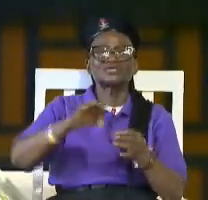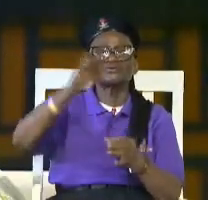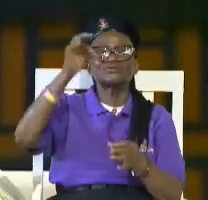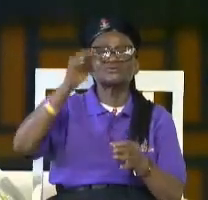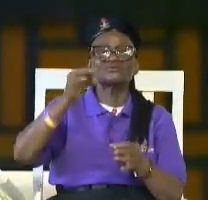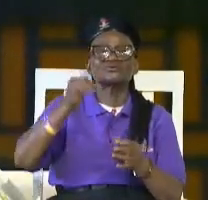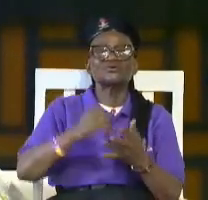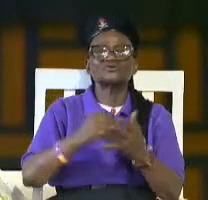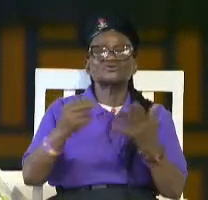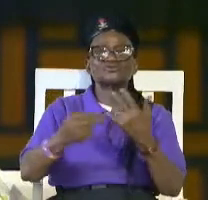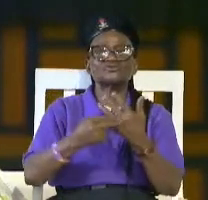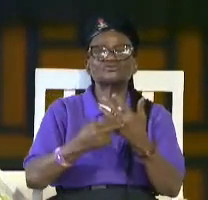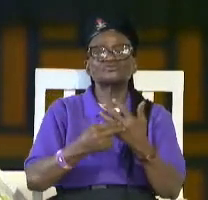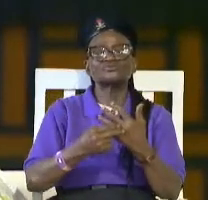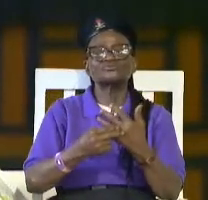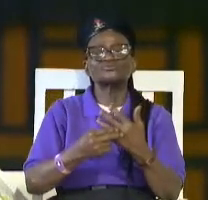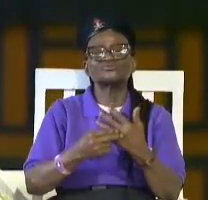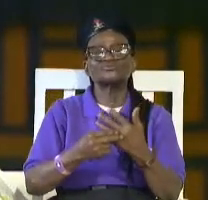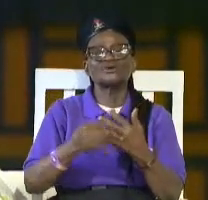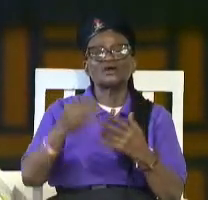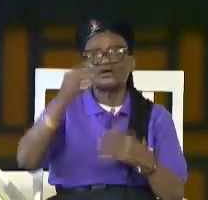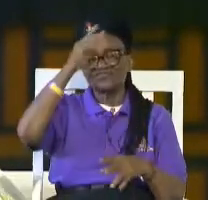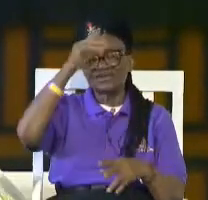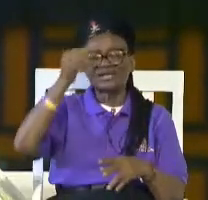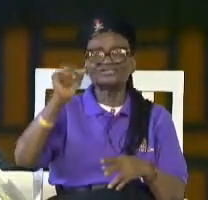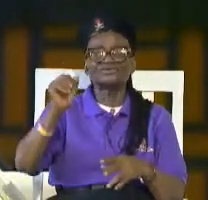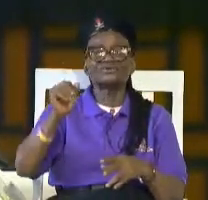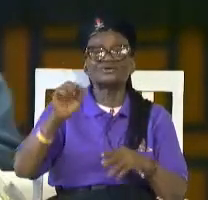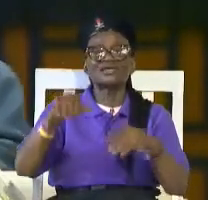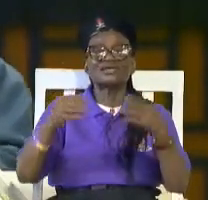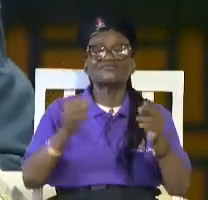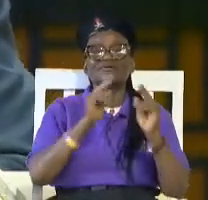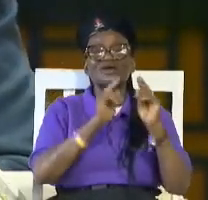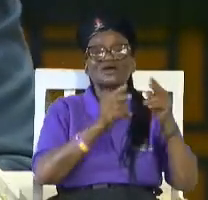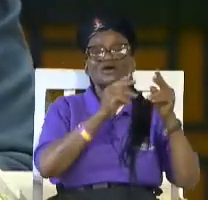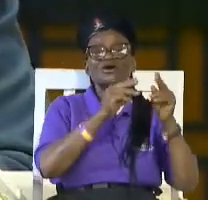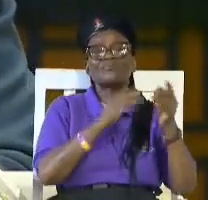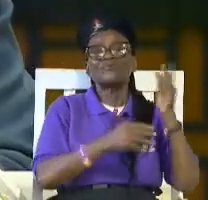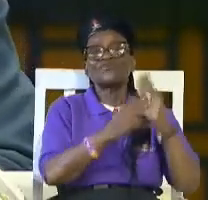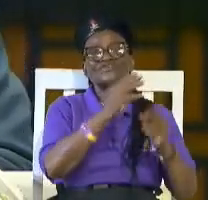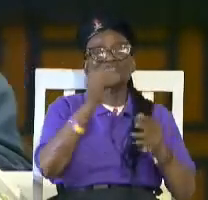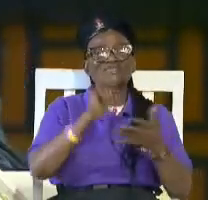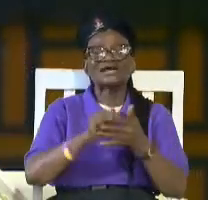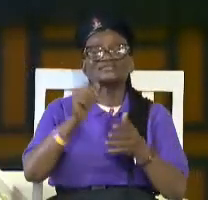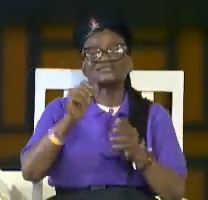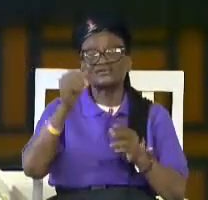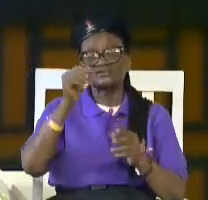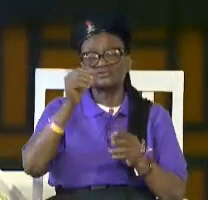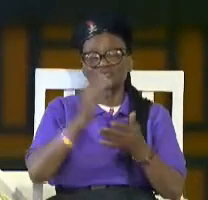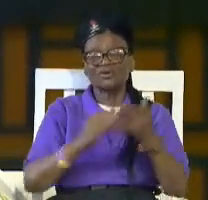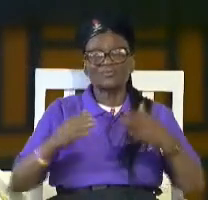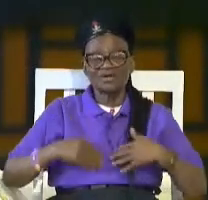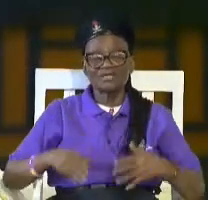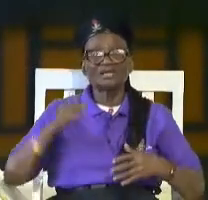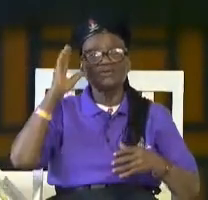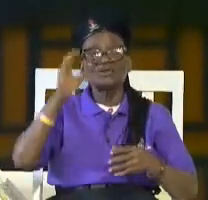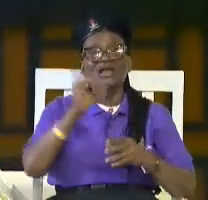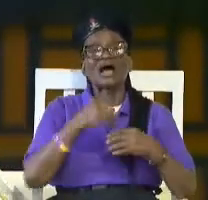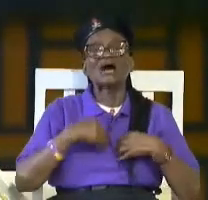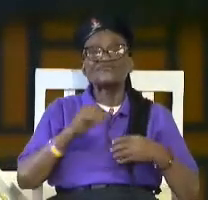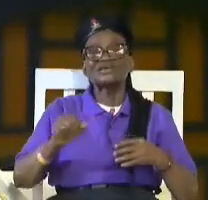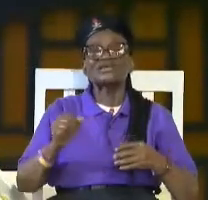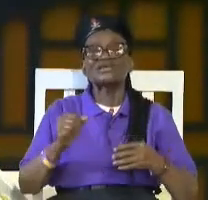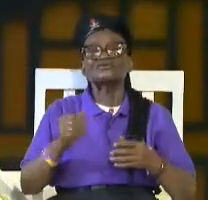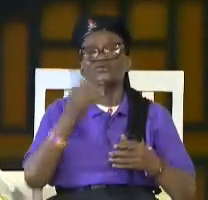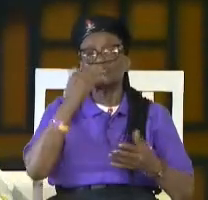At the June Holy Ghost service, Daddy Gio gave a prophecy that somebody will meet an old friend who will be nice to